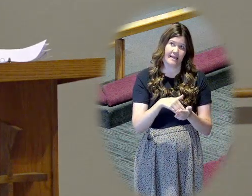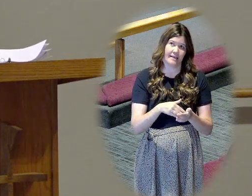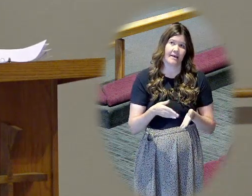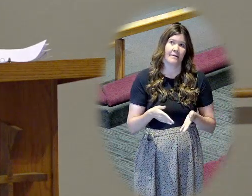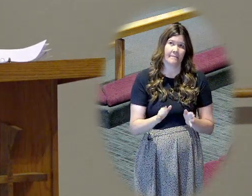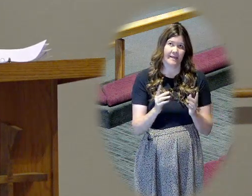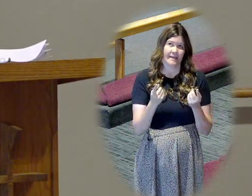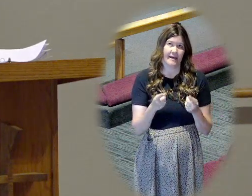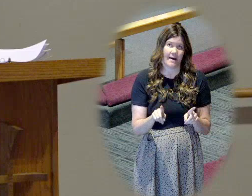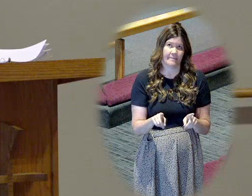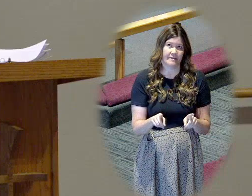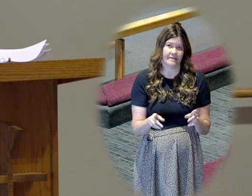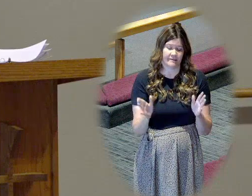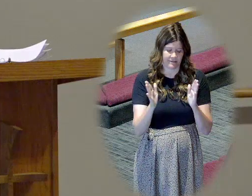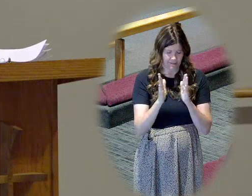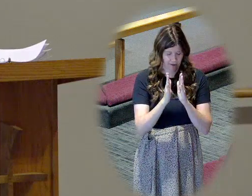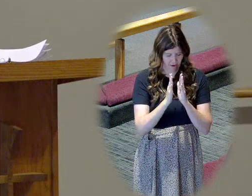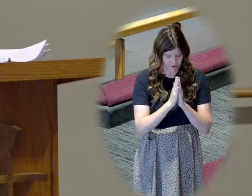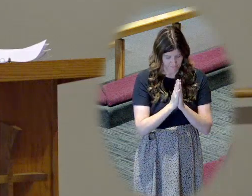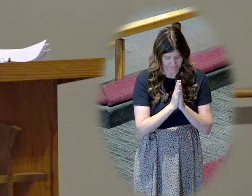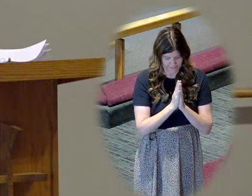Amen.